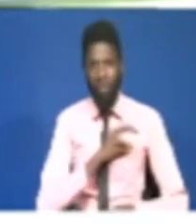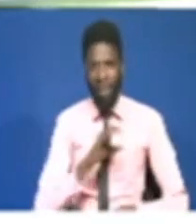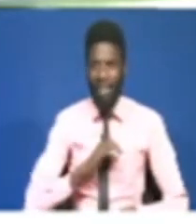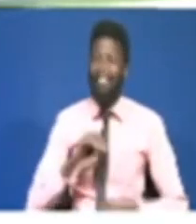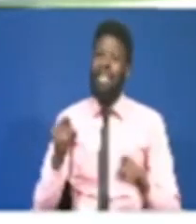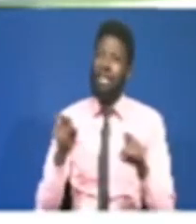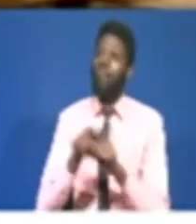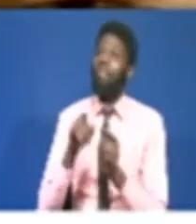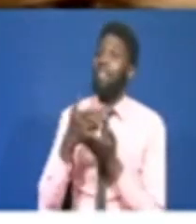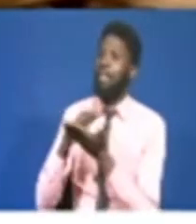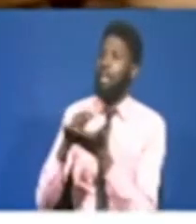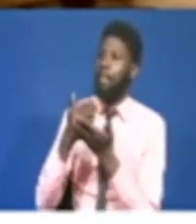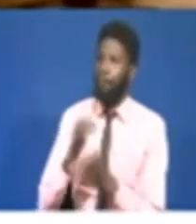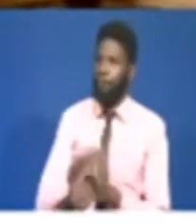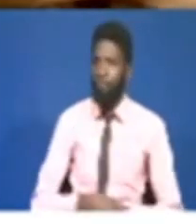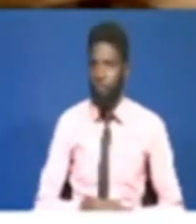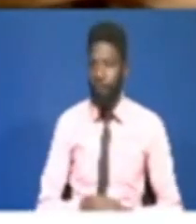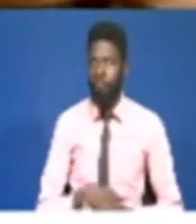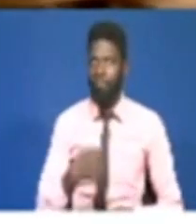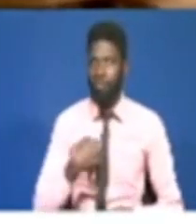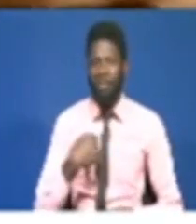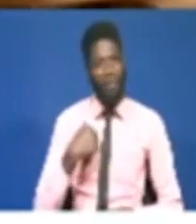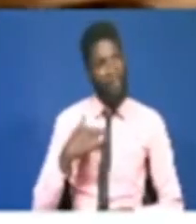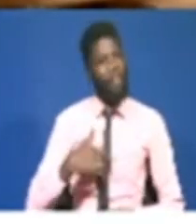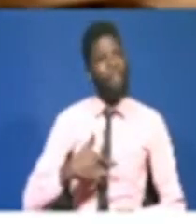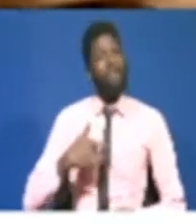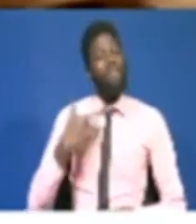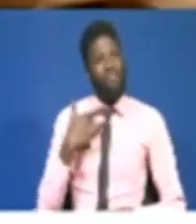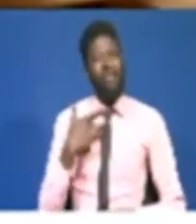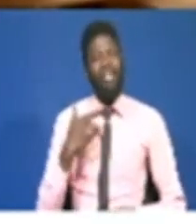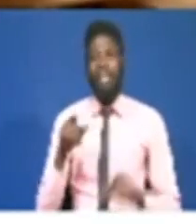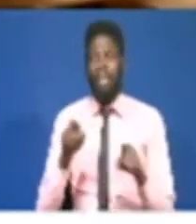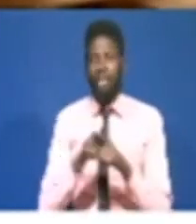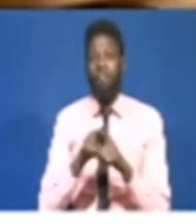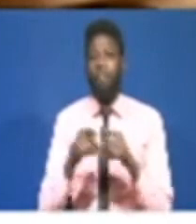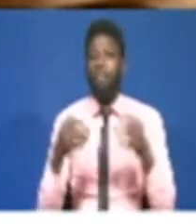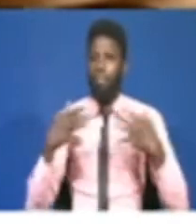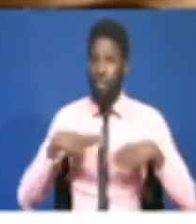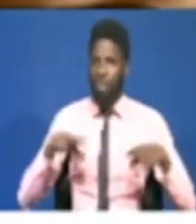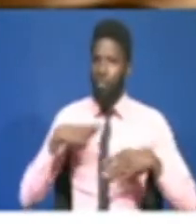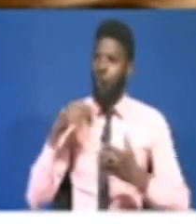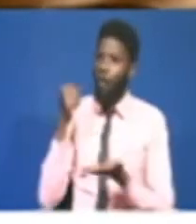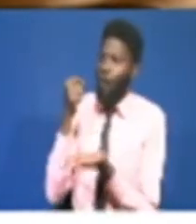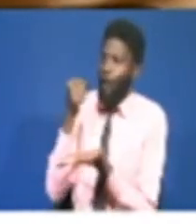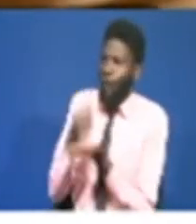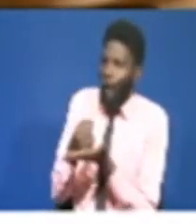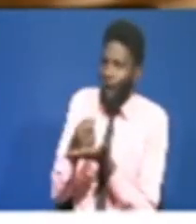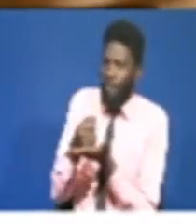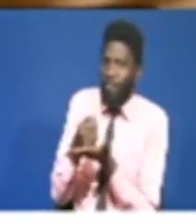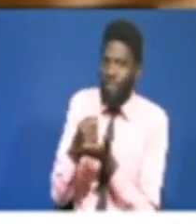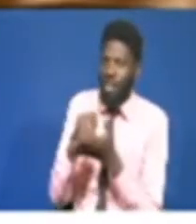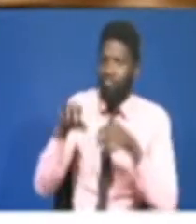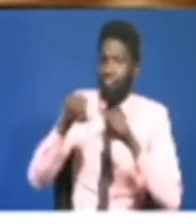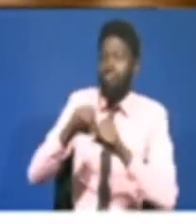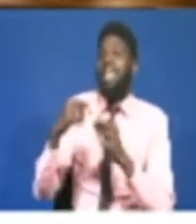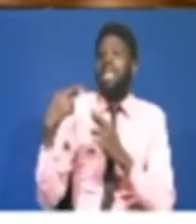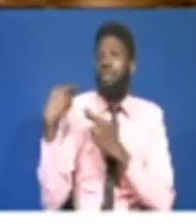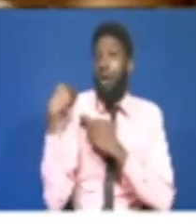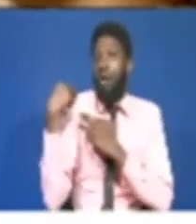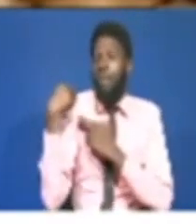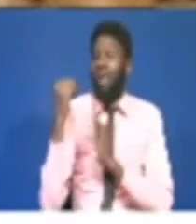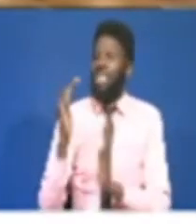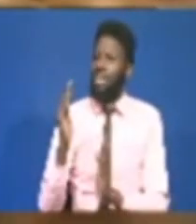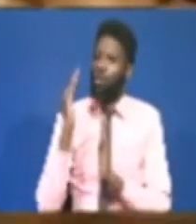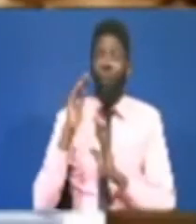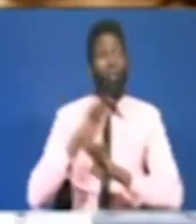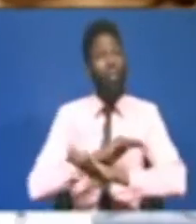And I constantly get the feeling that office holders responsible with matters security don't really understand